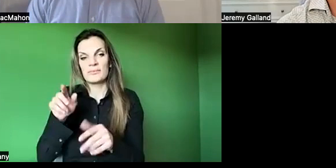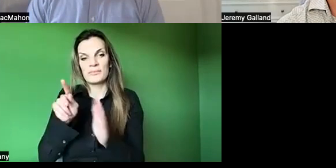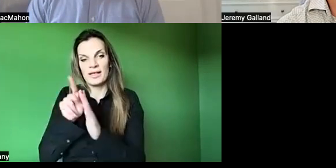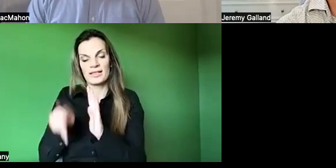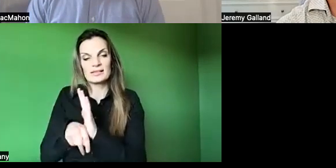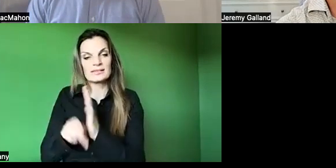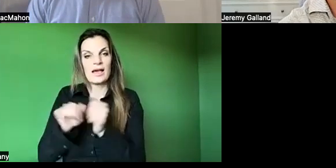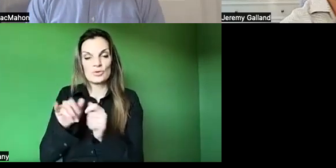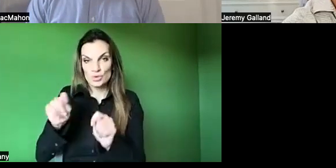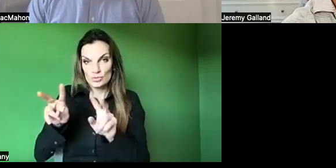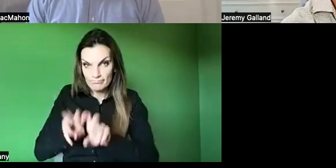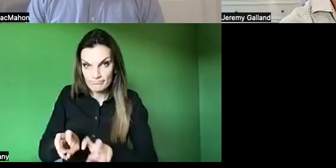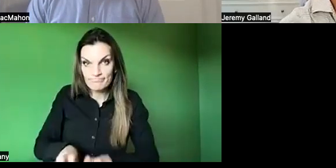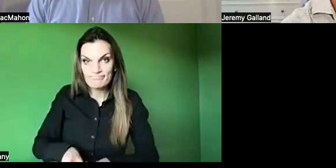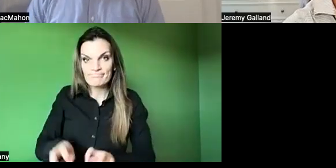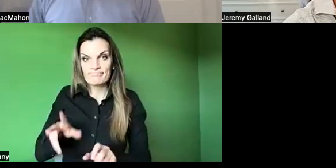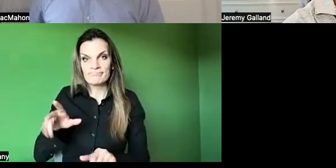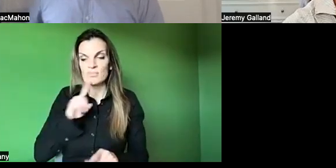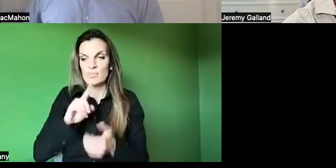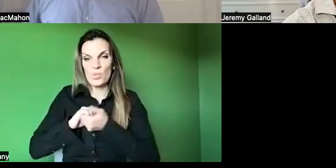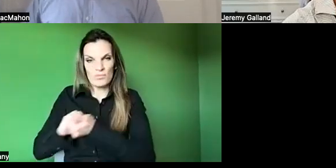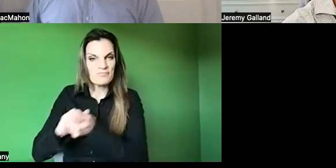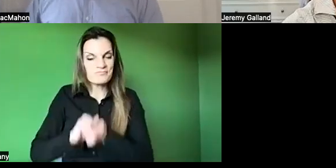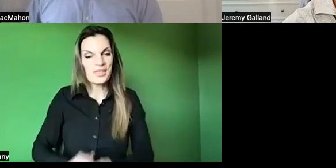them, and working together.